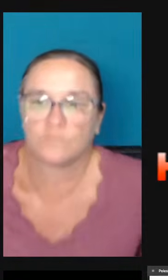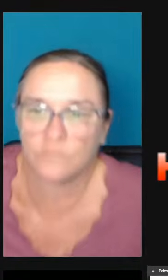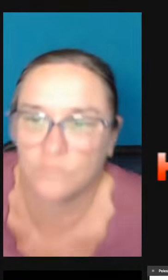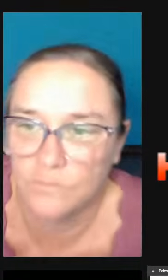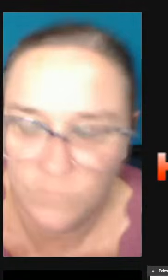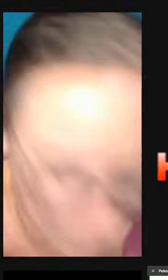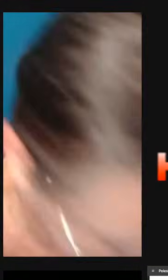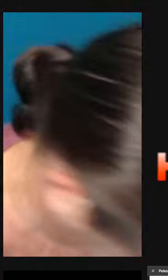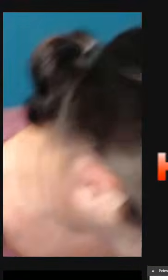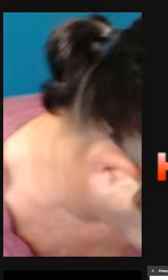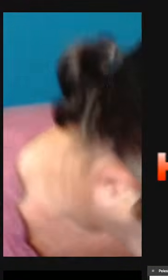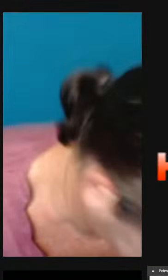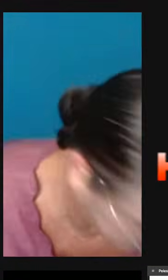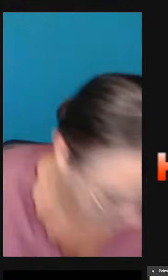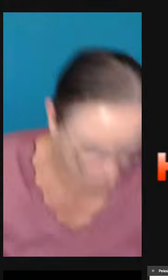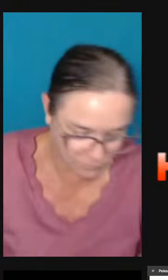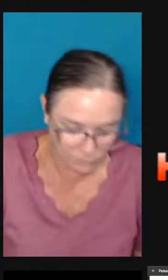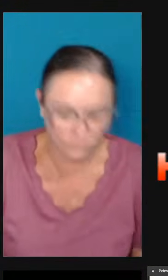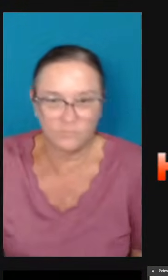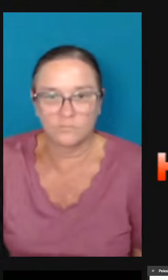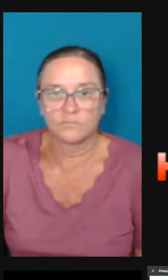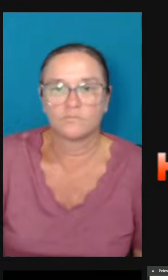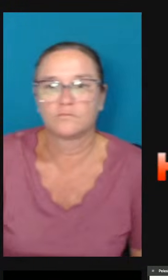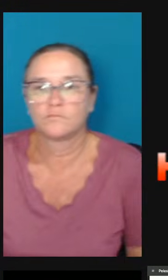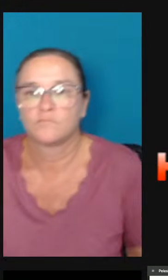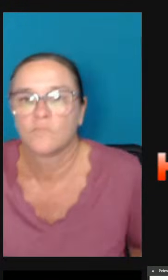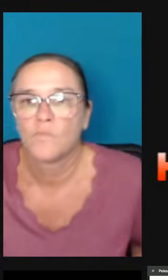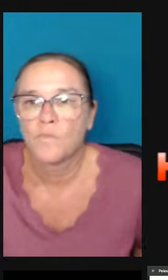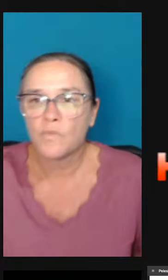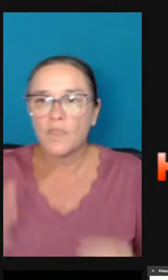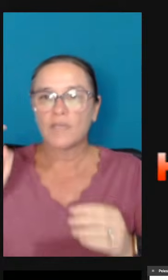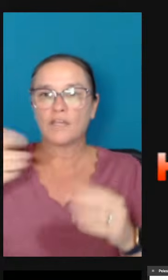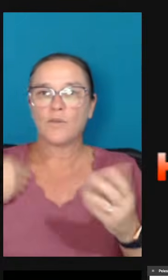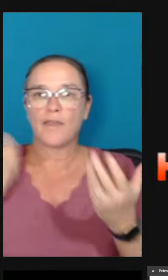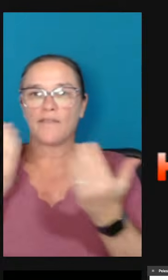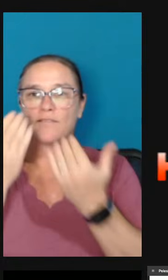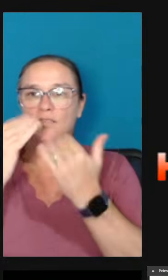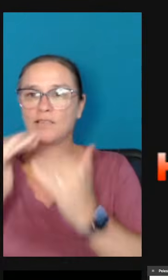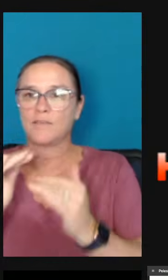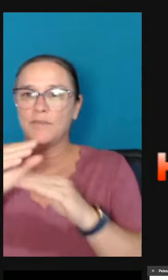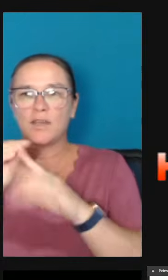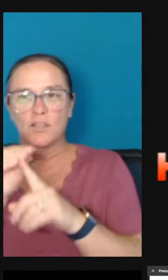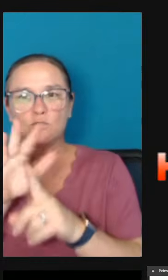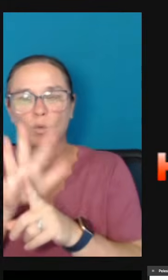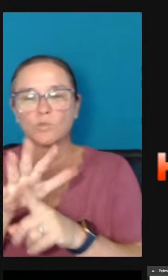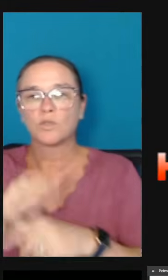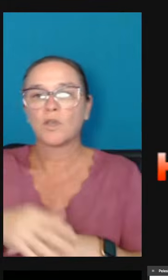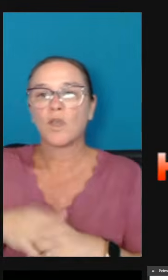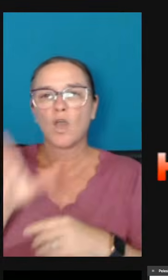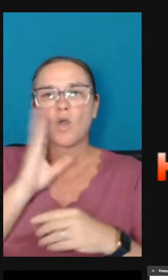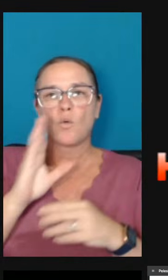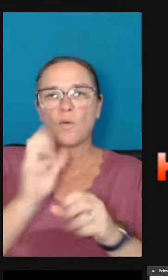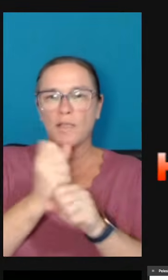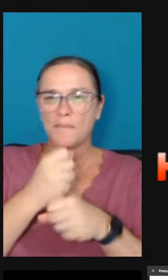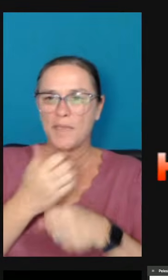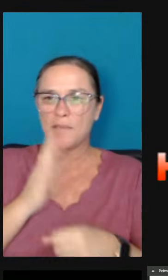So protection, limited exposure. Will it make my water dangerous to drink?